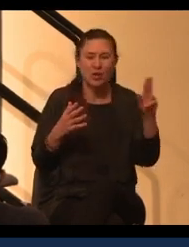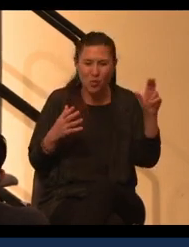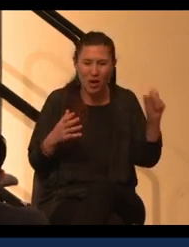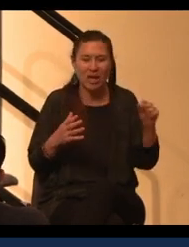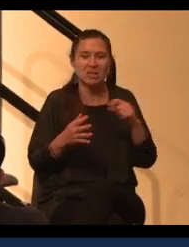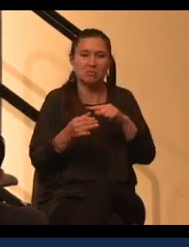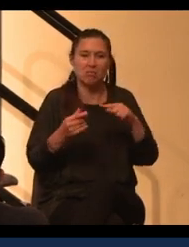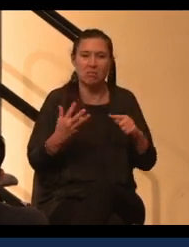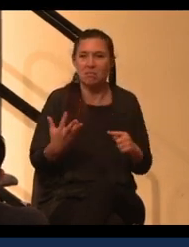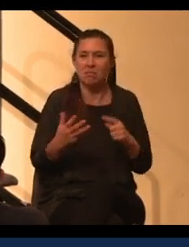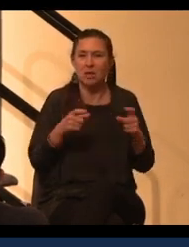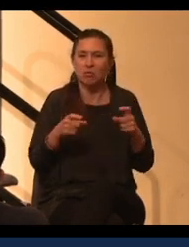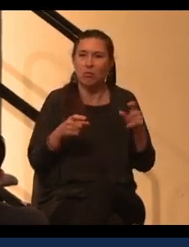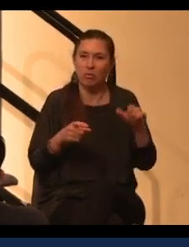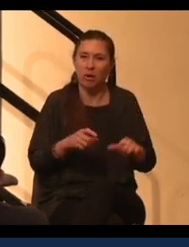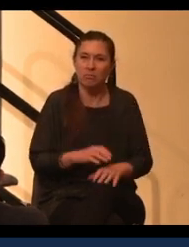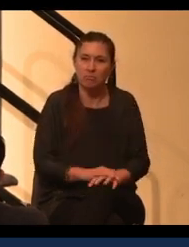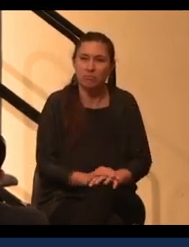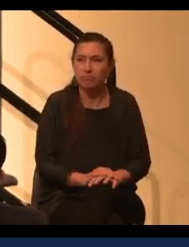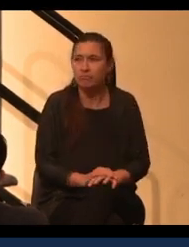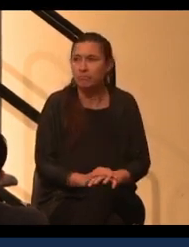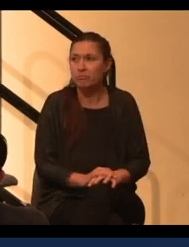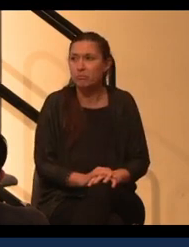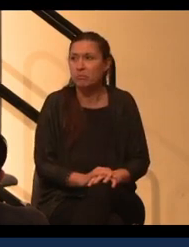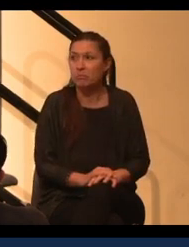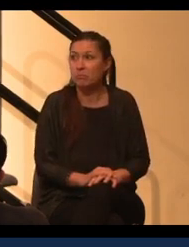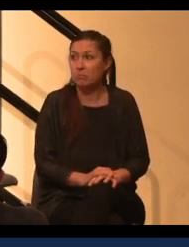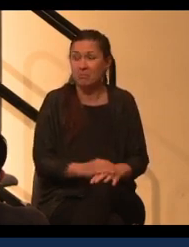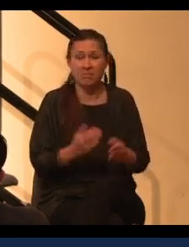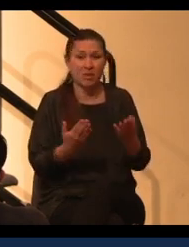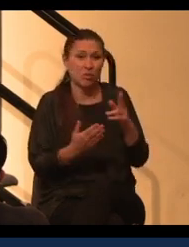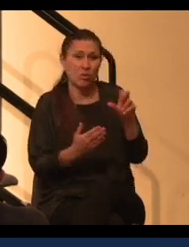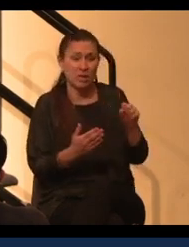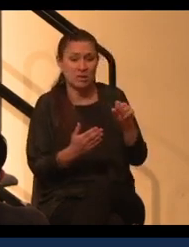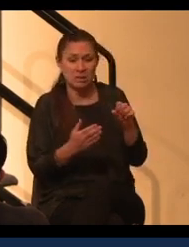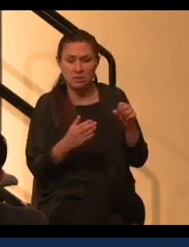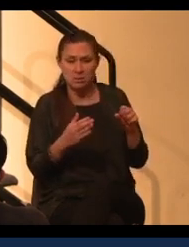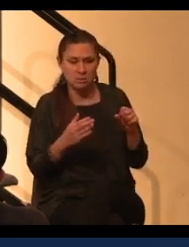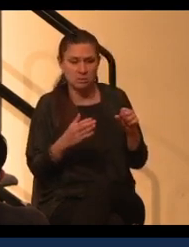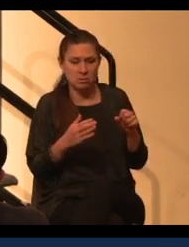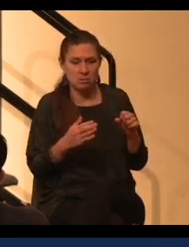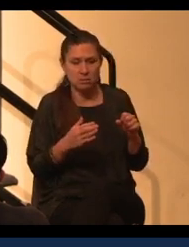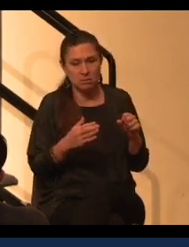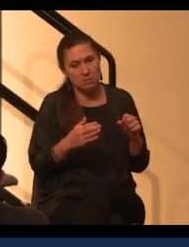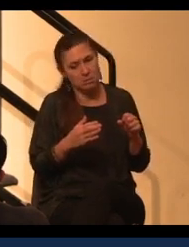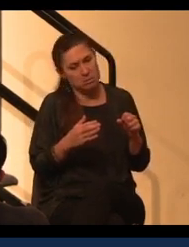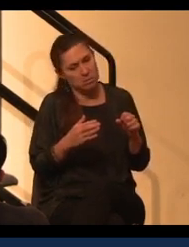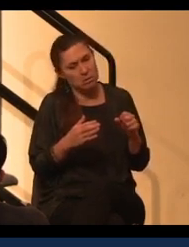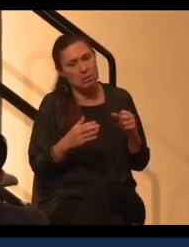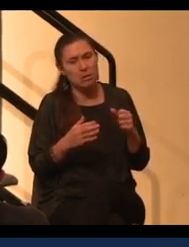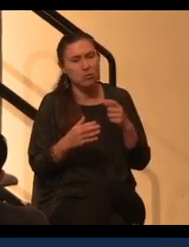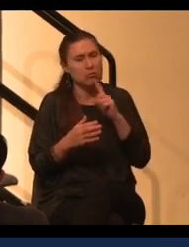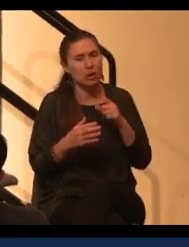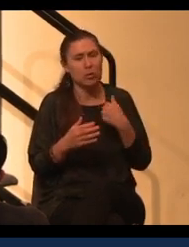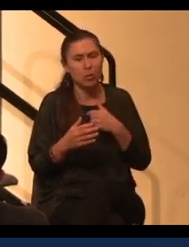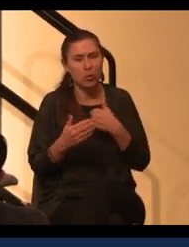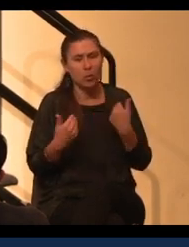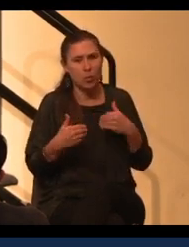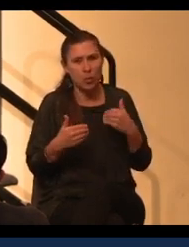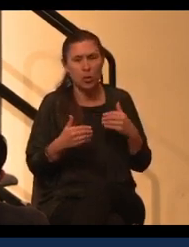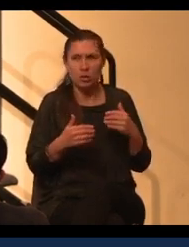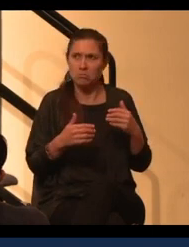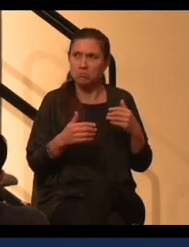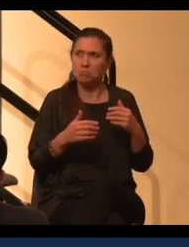underlying ways that, especially within the US, that we have incredible privilege, but also